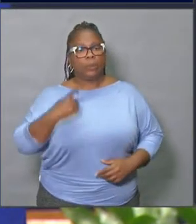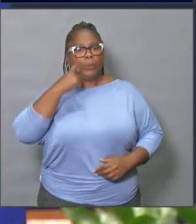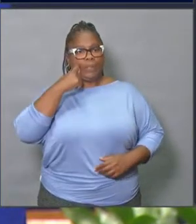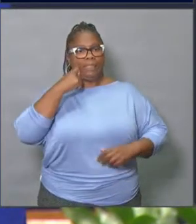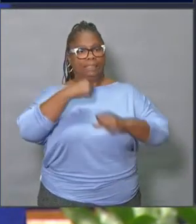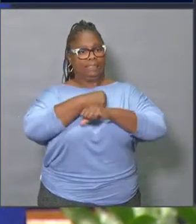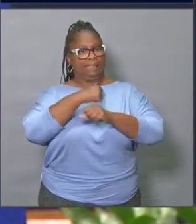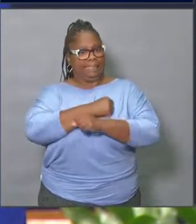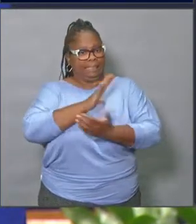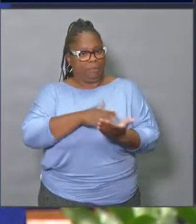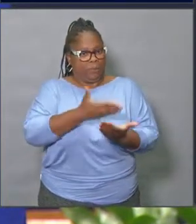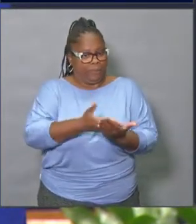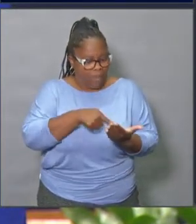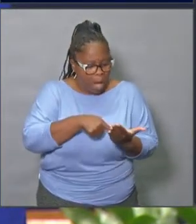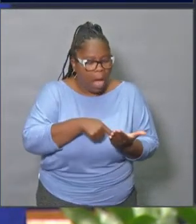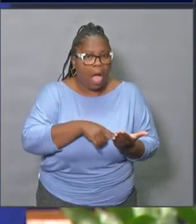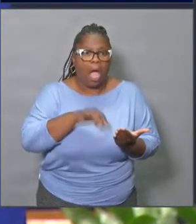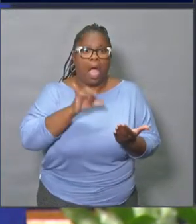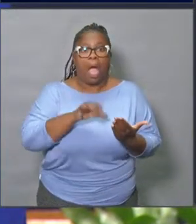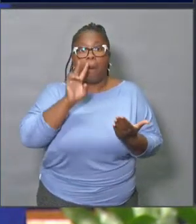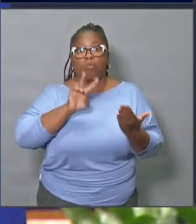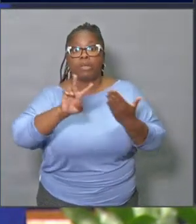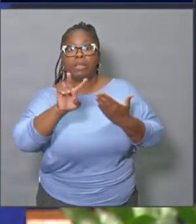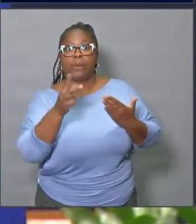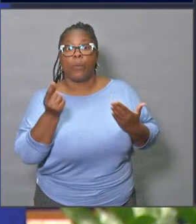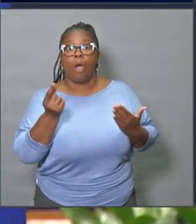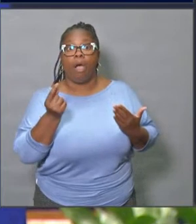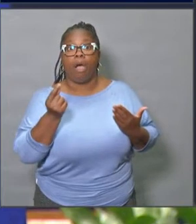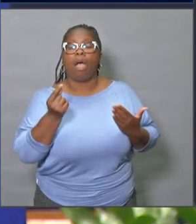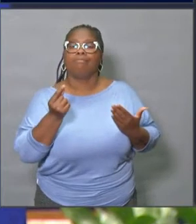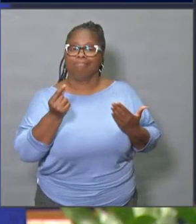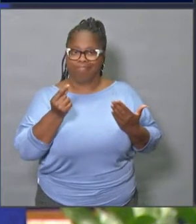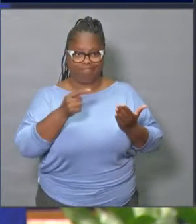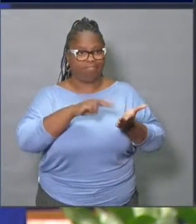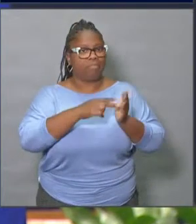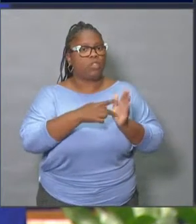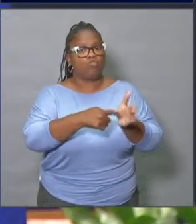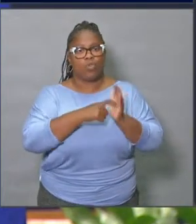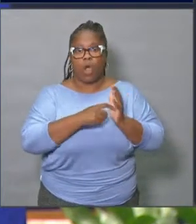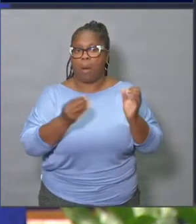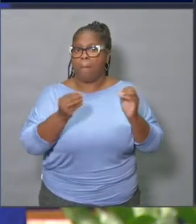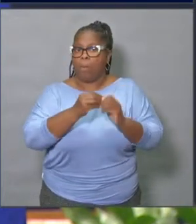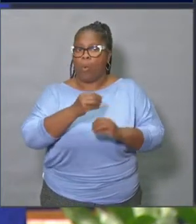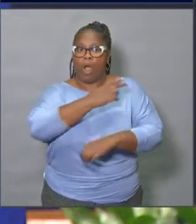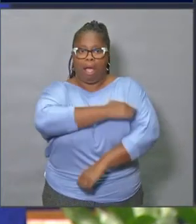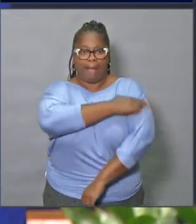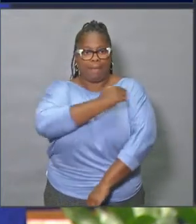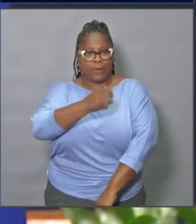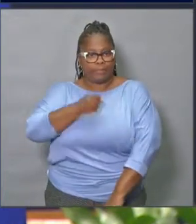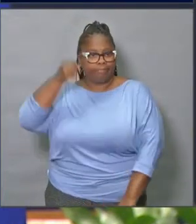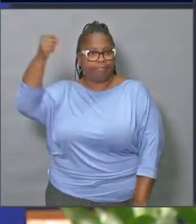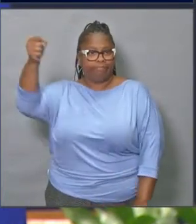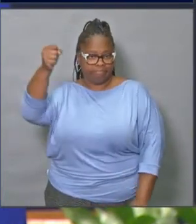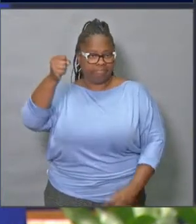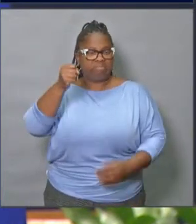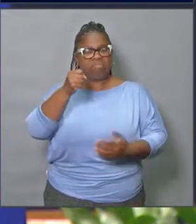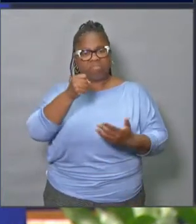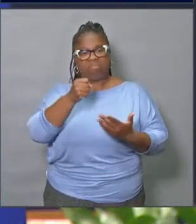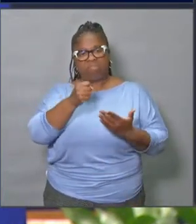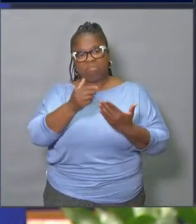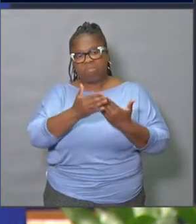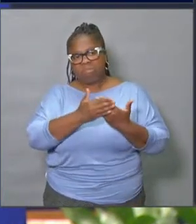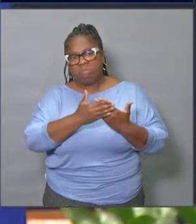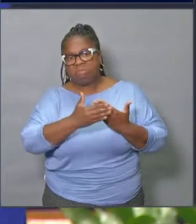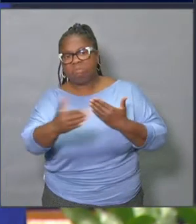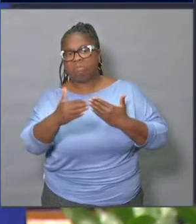it has, the model predicts that we'll have a continued increase in hospital patient volume over the next 2 to 4 weeks. The number